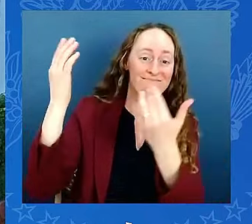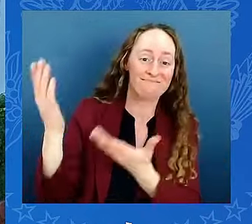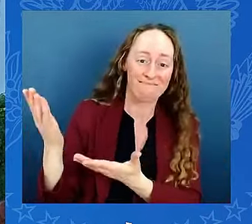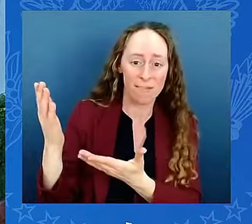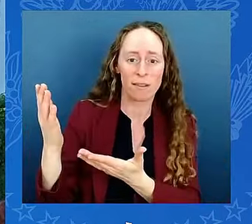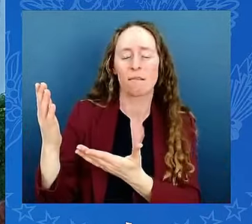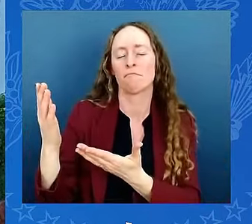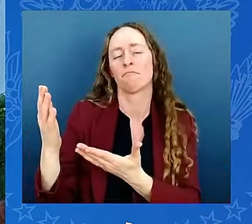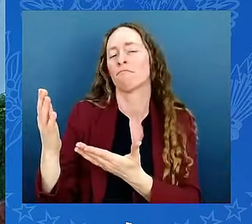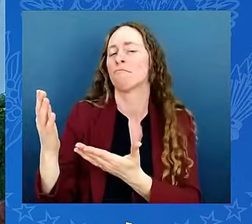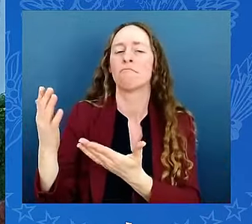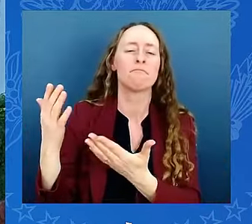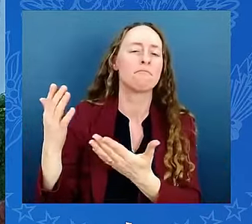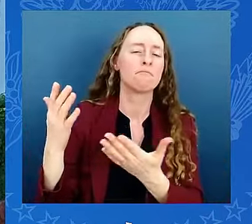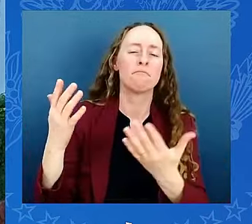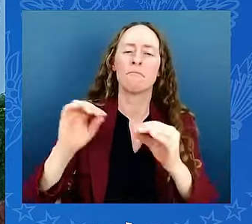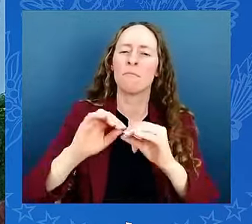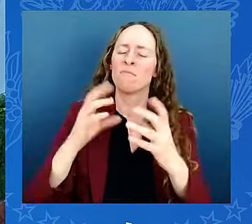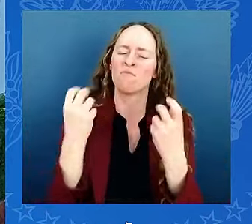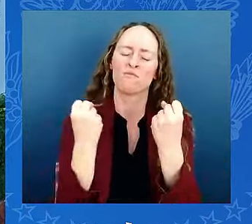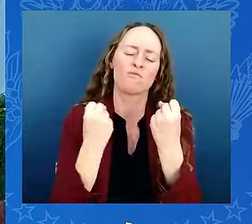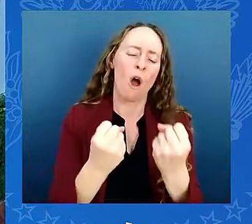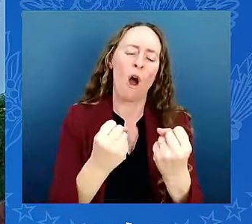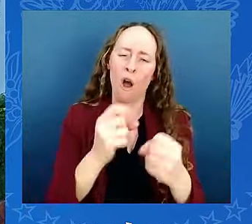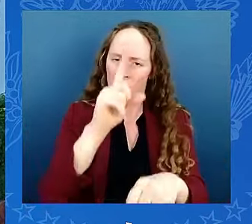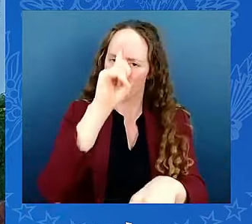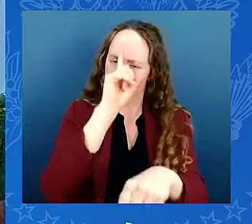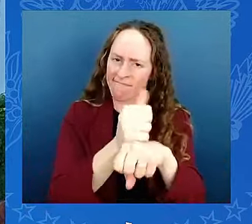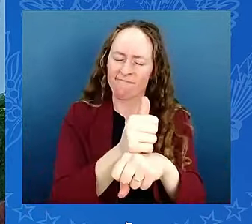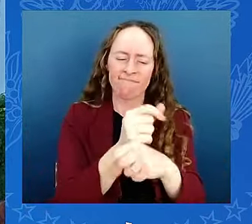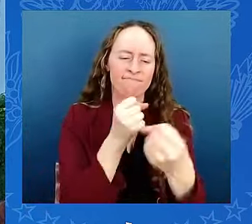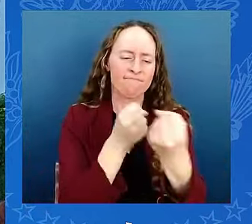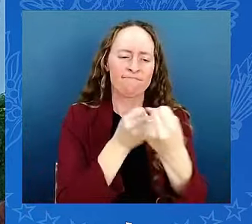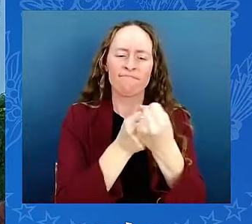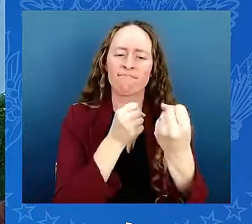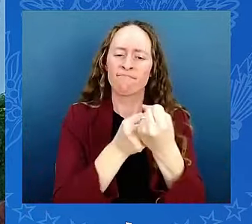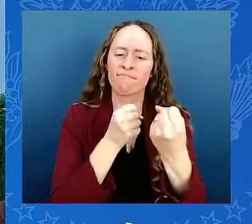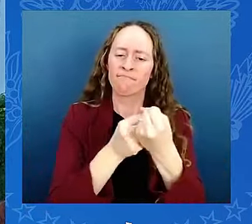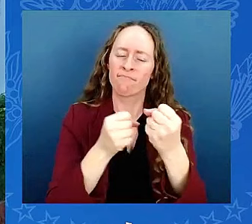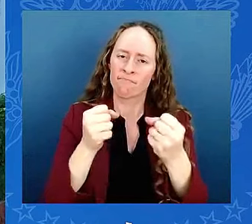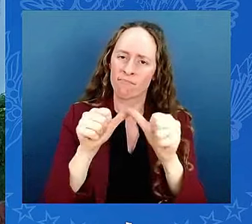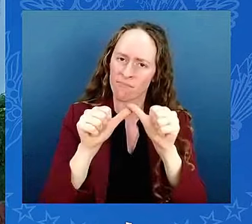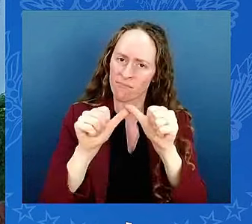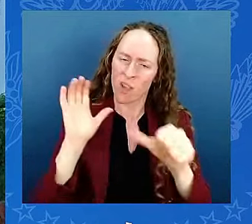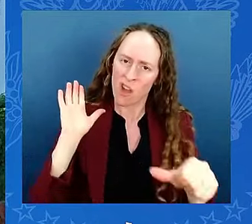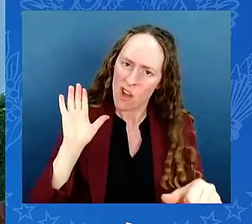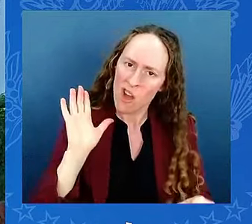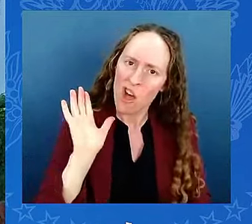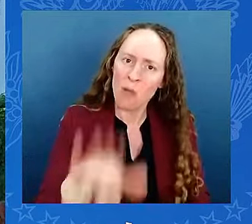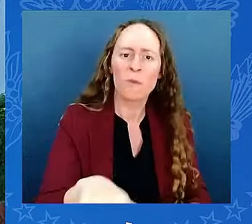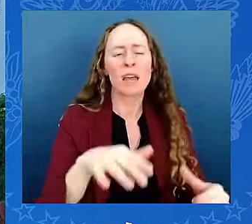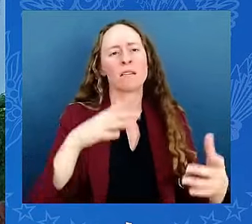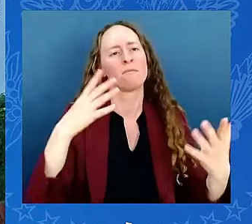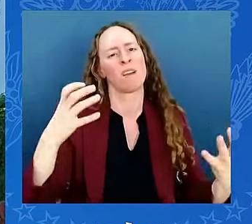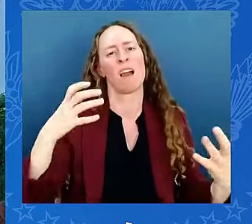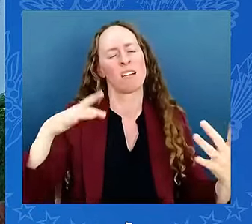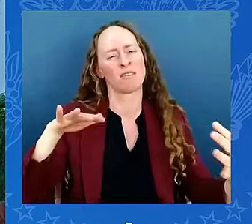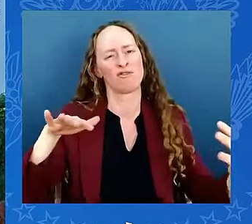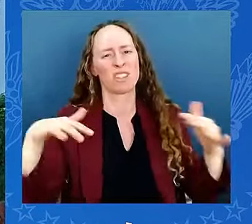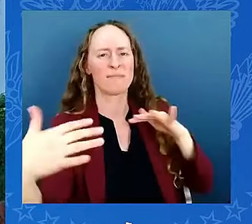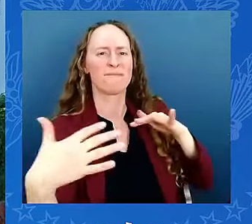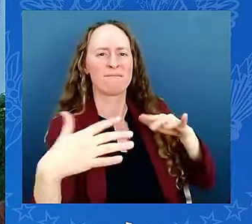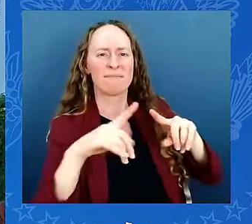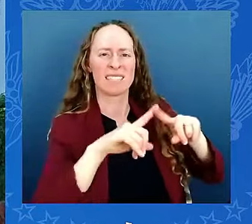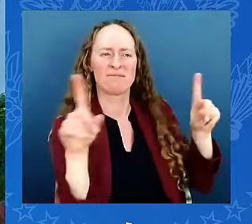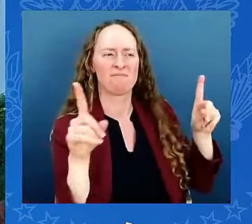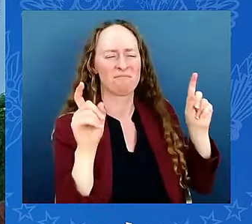helped transform the country's response to domestic and sexual violence, the man who authored the